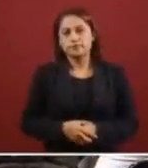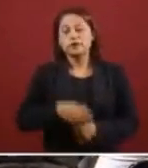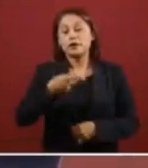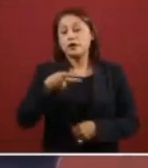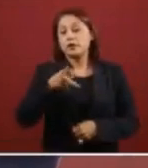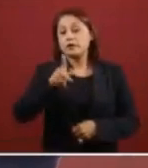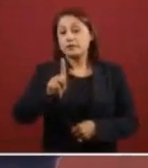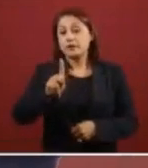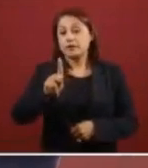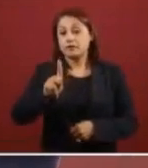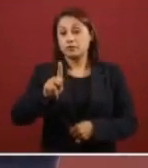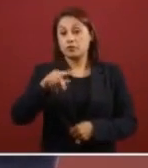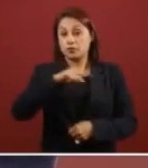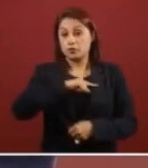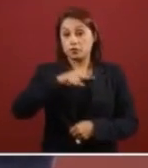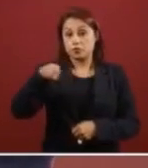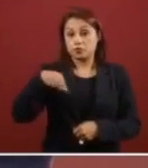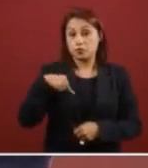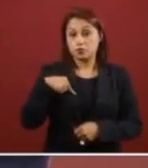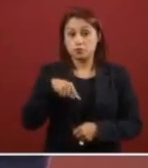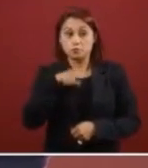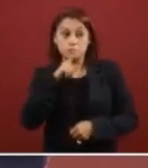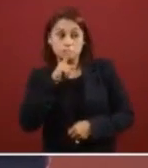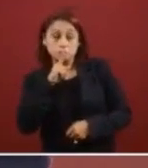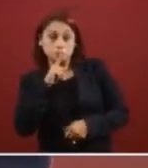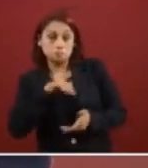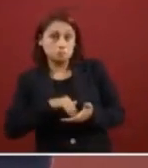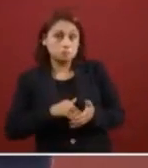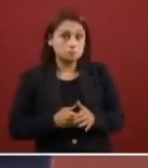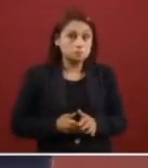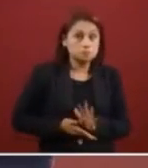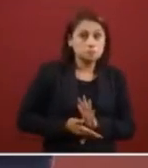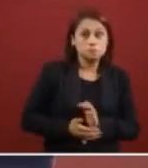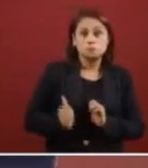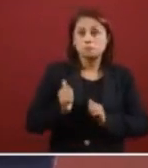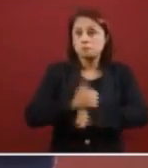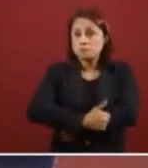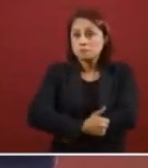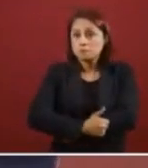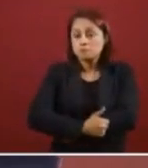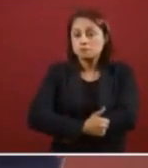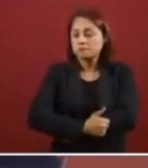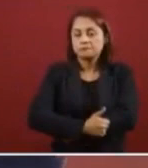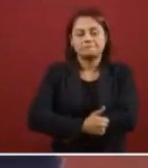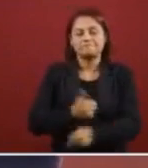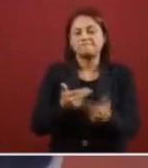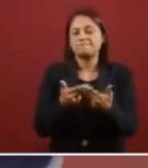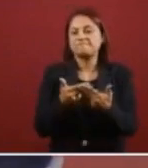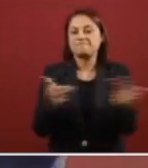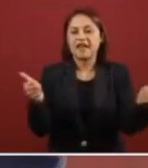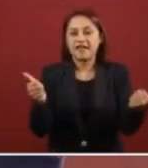have no reason to cover. We don't protect anyone.